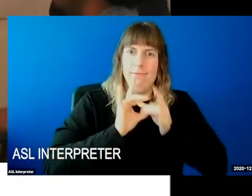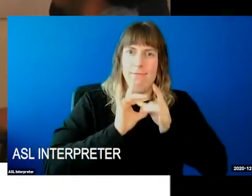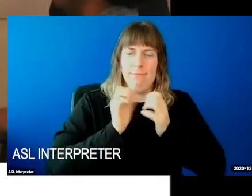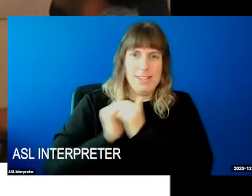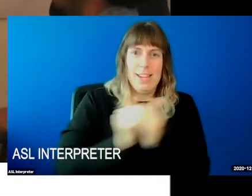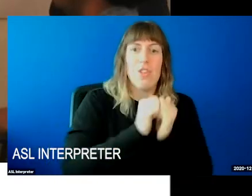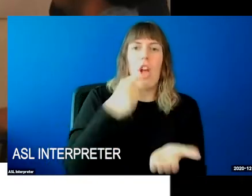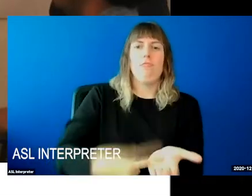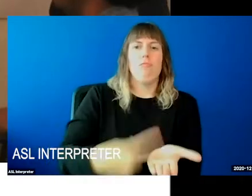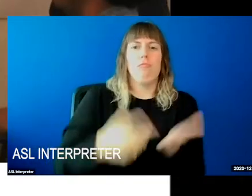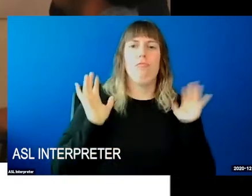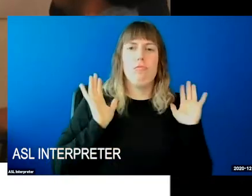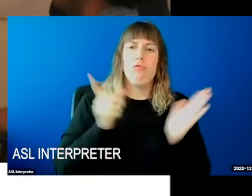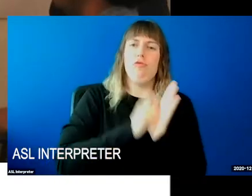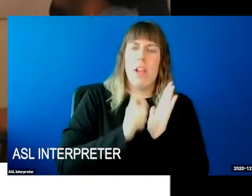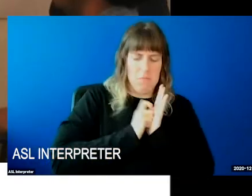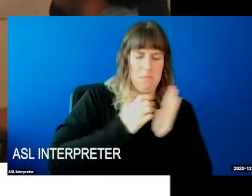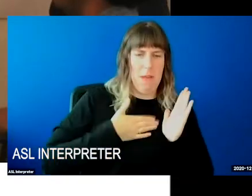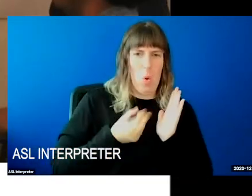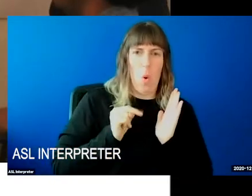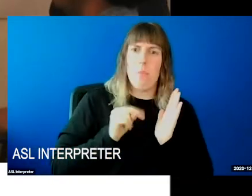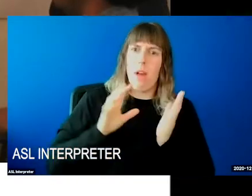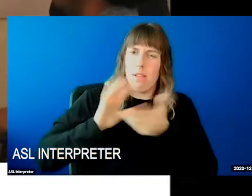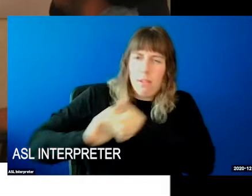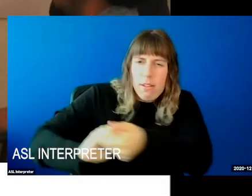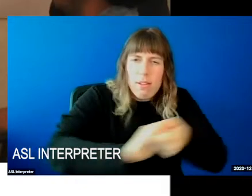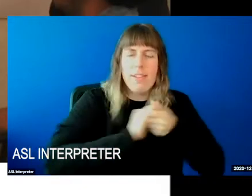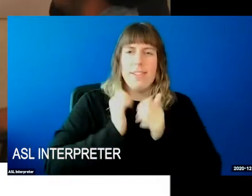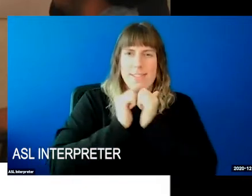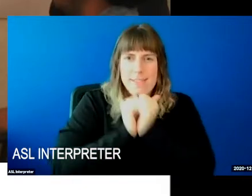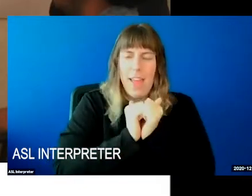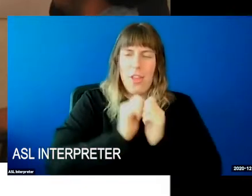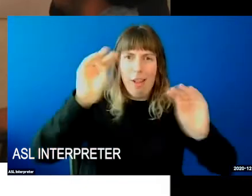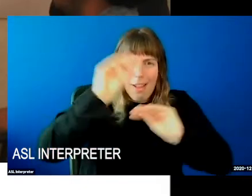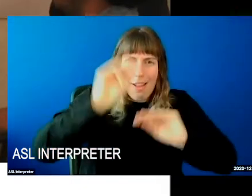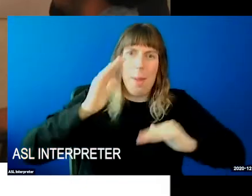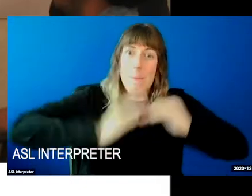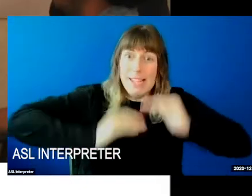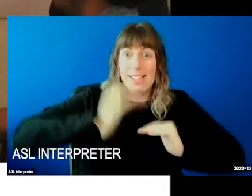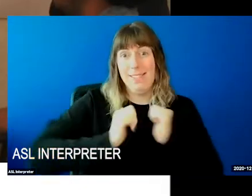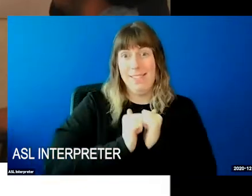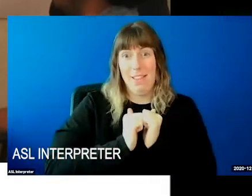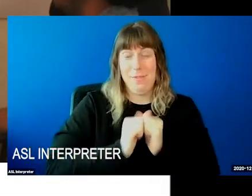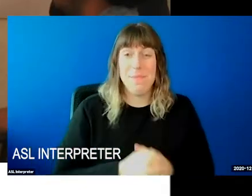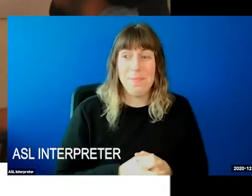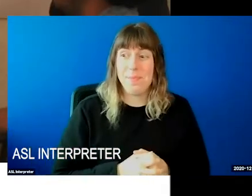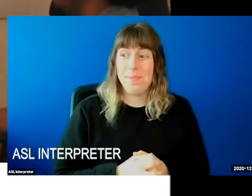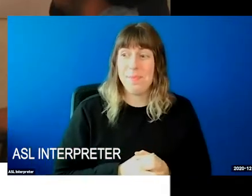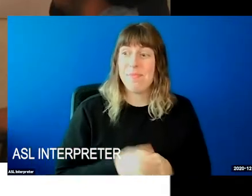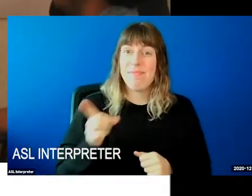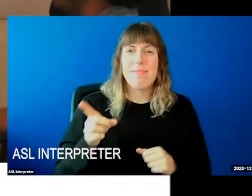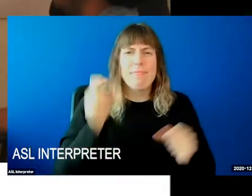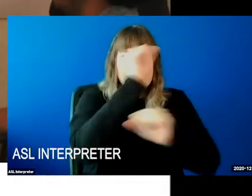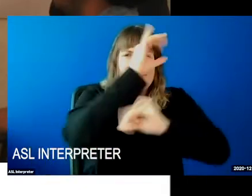just talking at each other, not just writing in their own notepads, but building something together. In this case, a story about